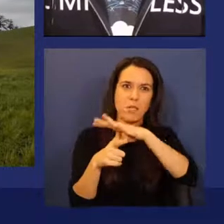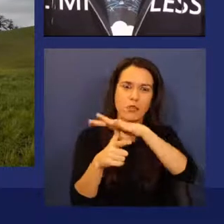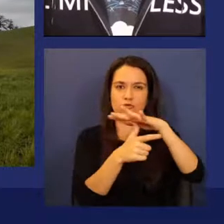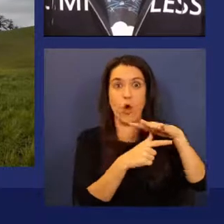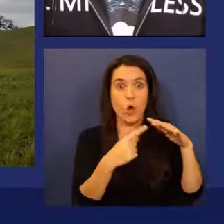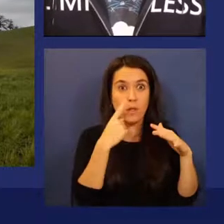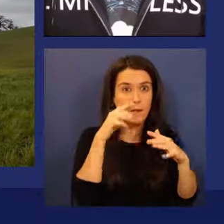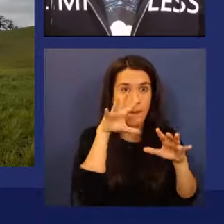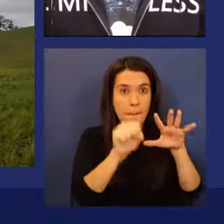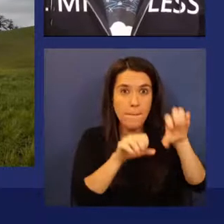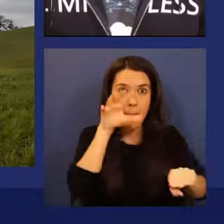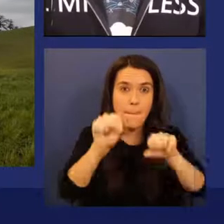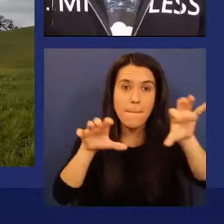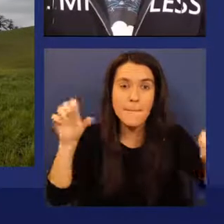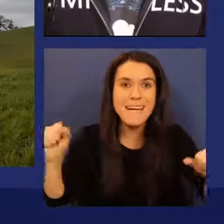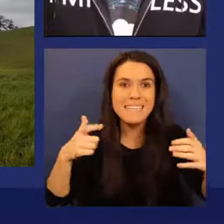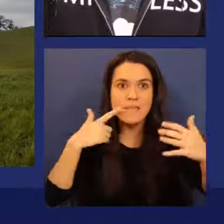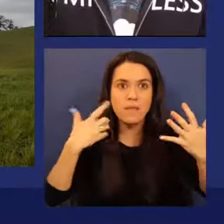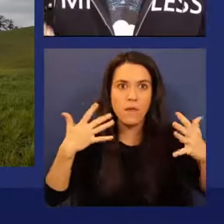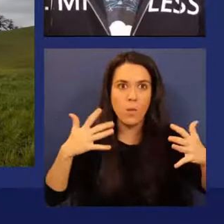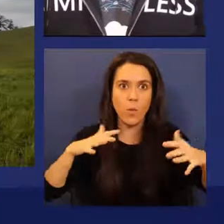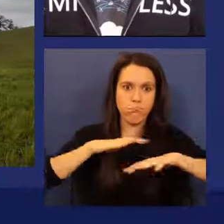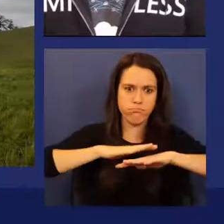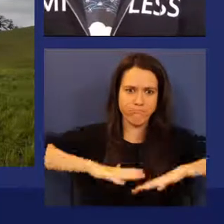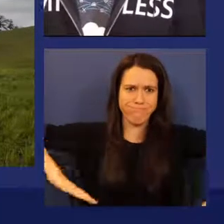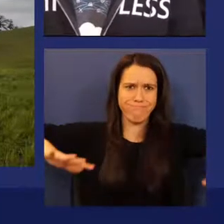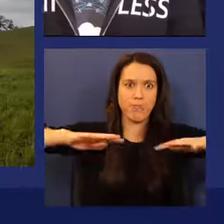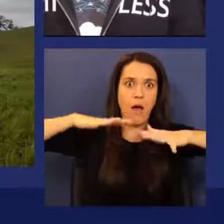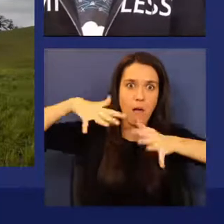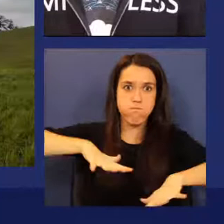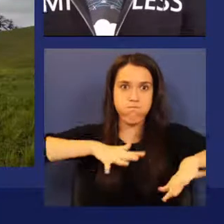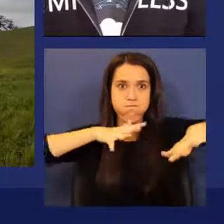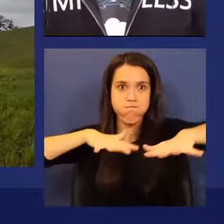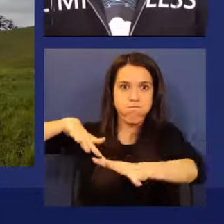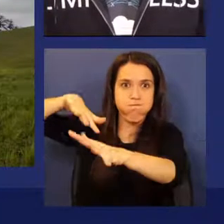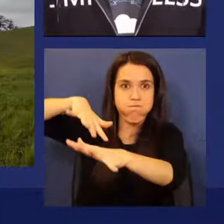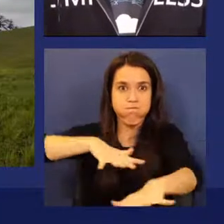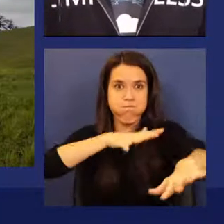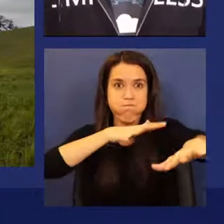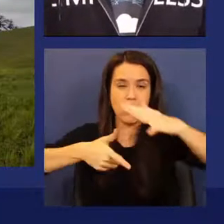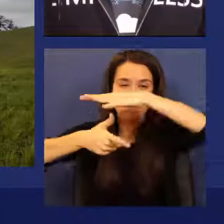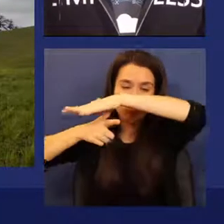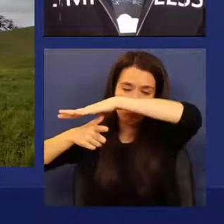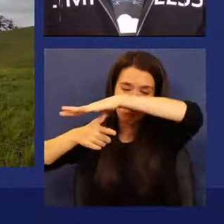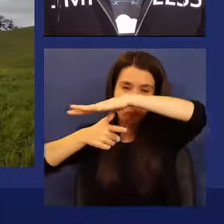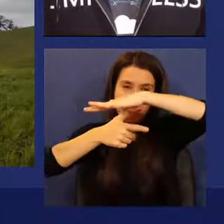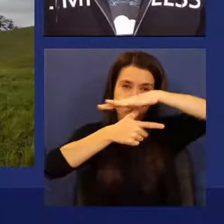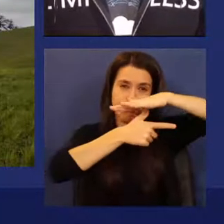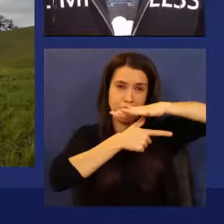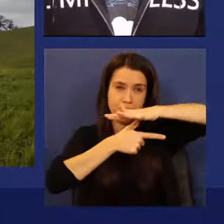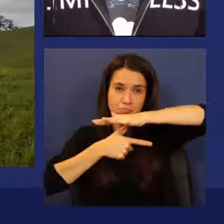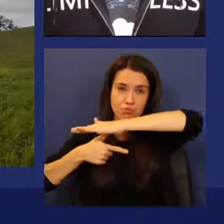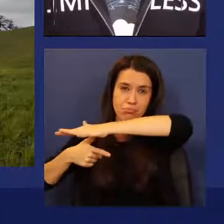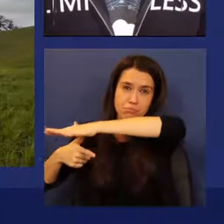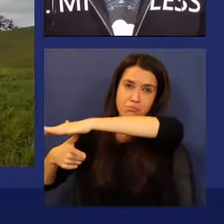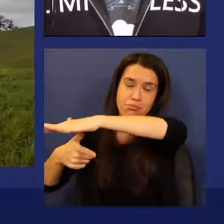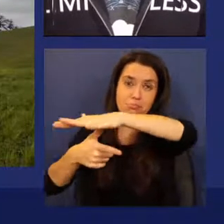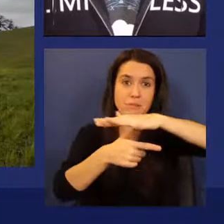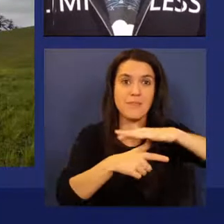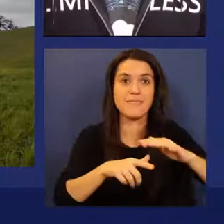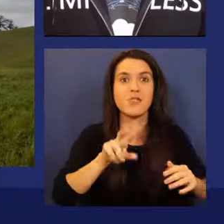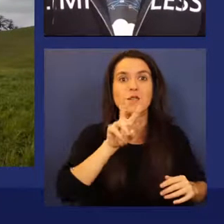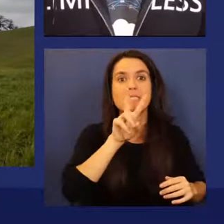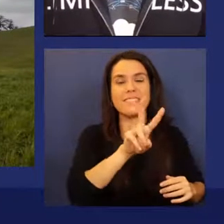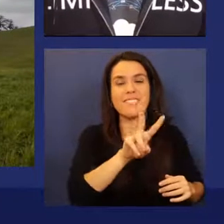identification of the individual that's in the water. And that's shown by the examples that you see here. So this is a 720p camera at